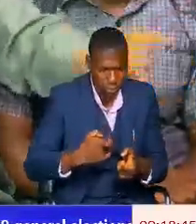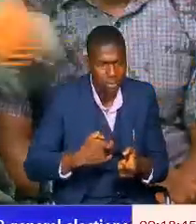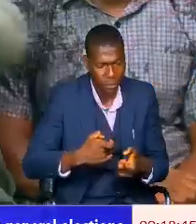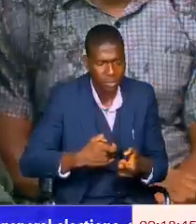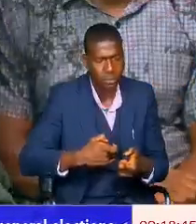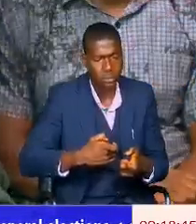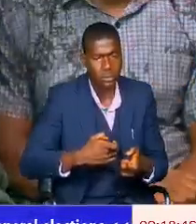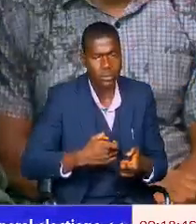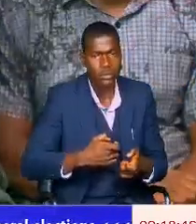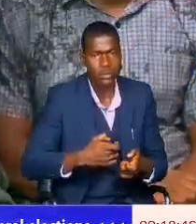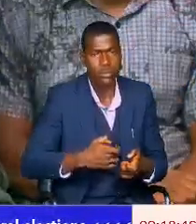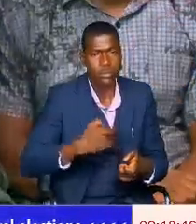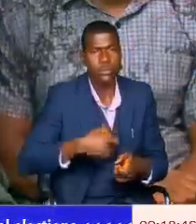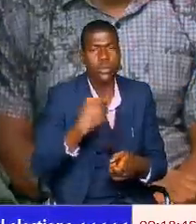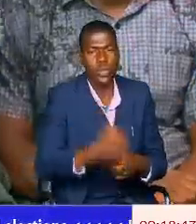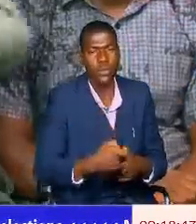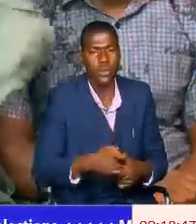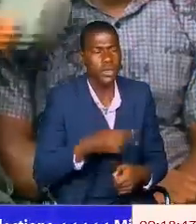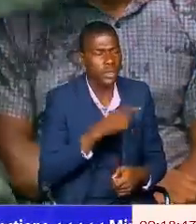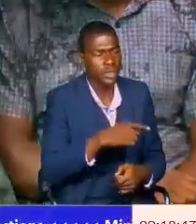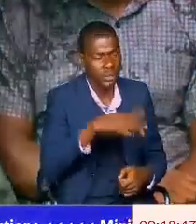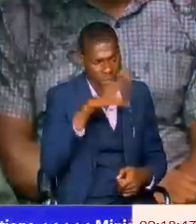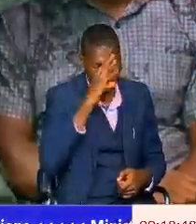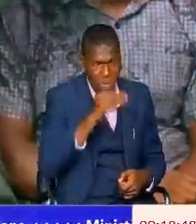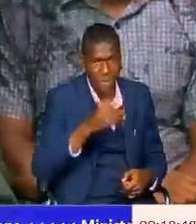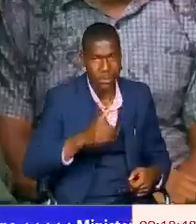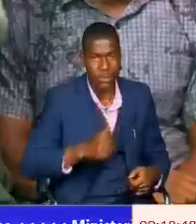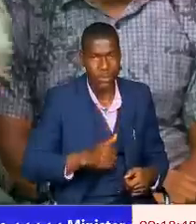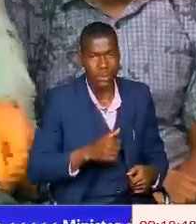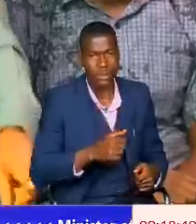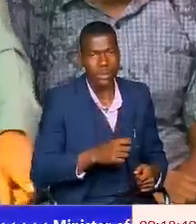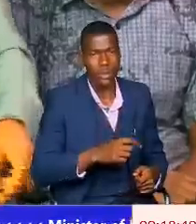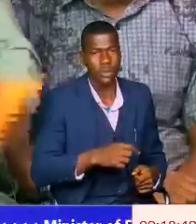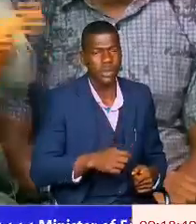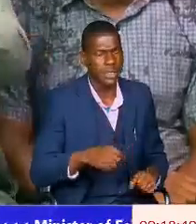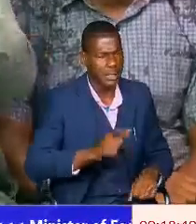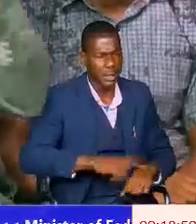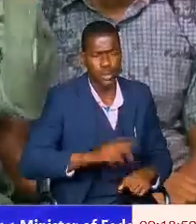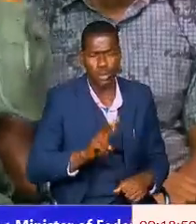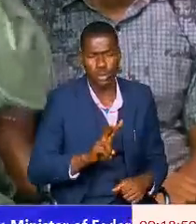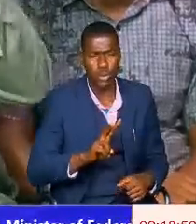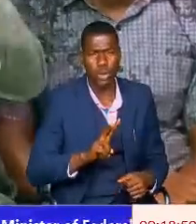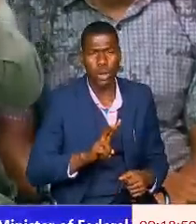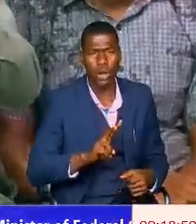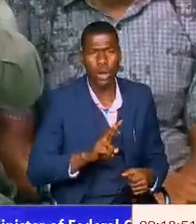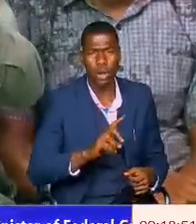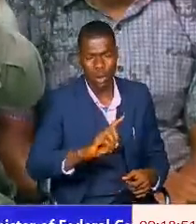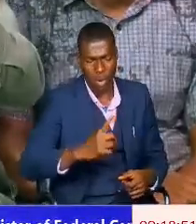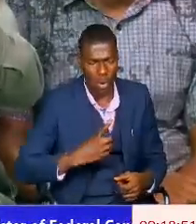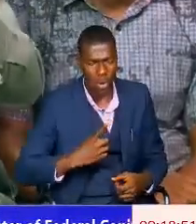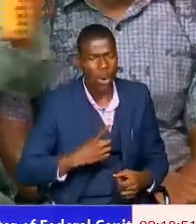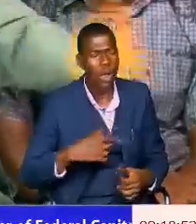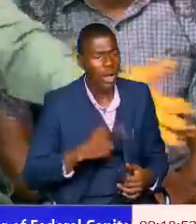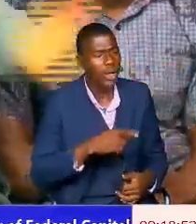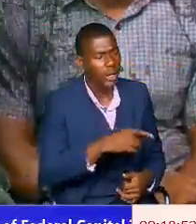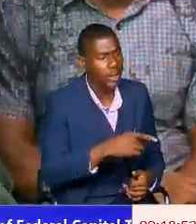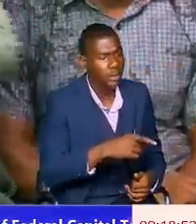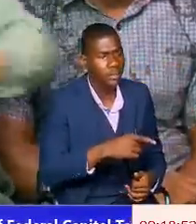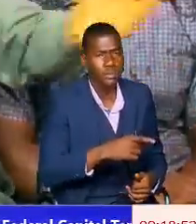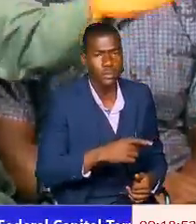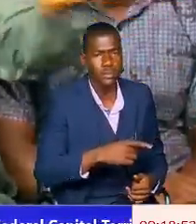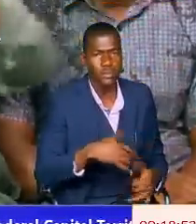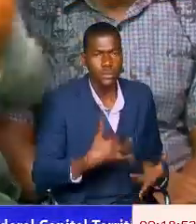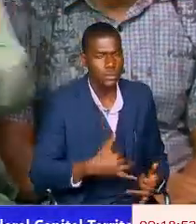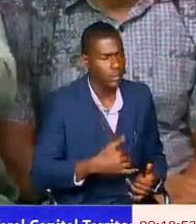him. My gentleman, watch. When the two don't come, he come bring your own. When you summoned me yesterday, I had to call